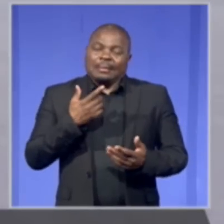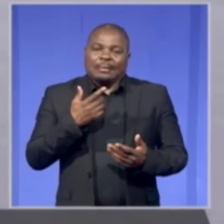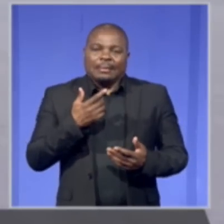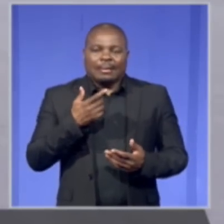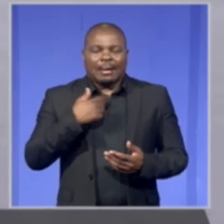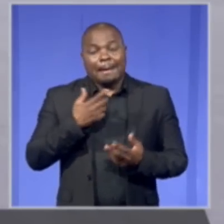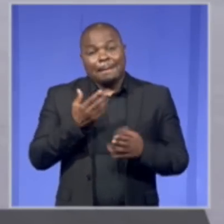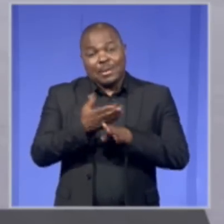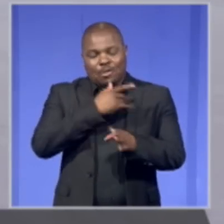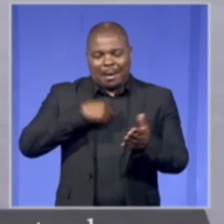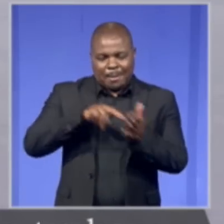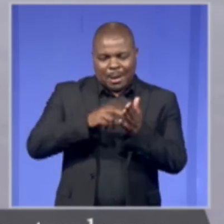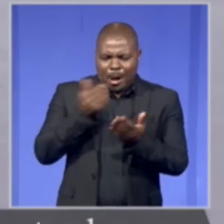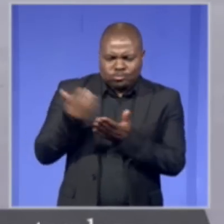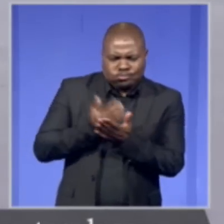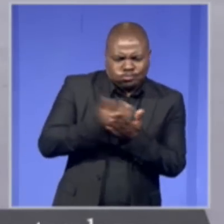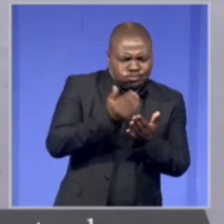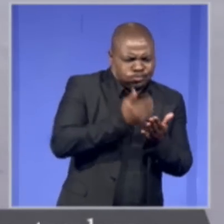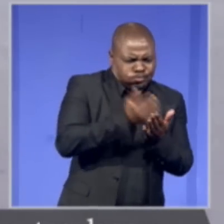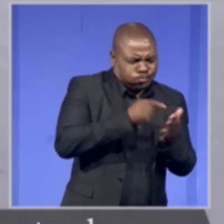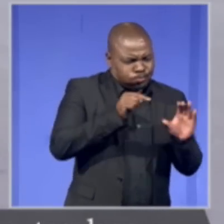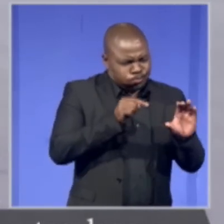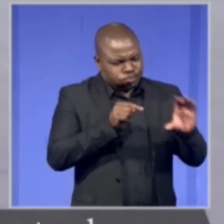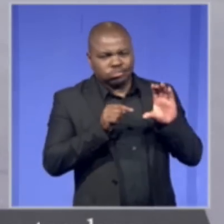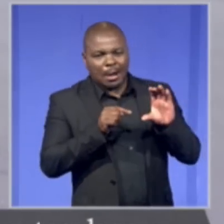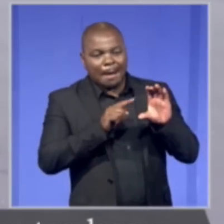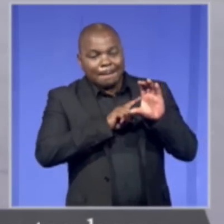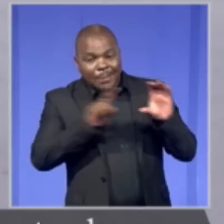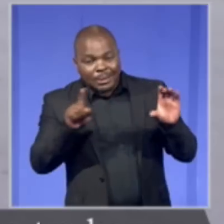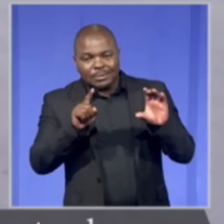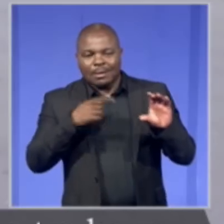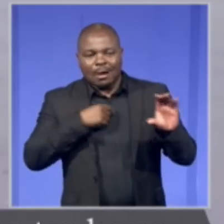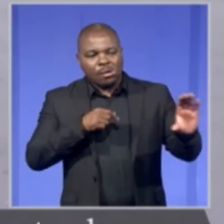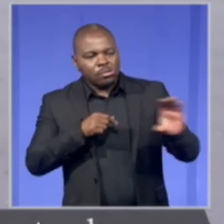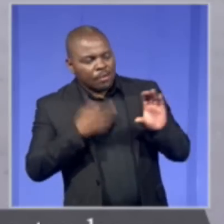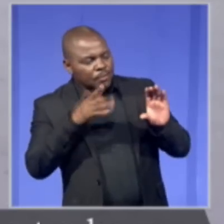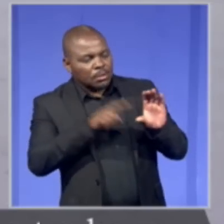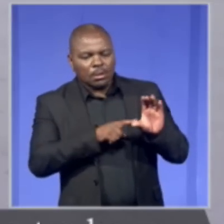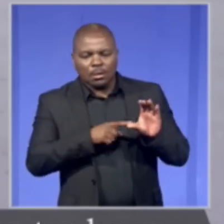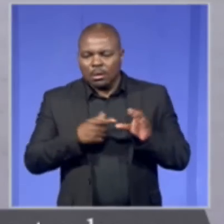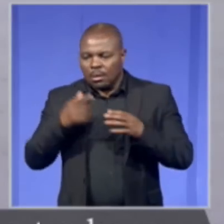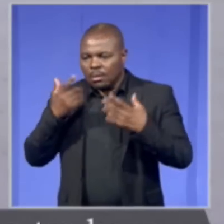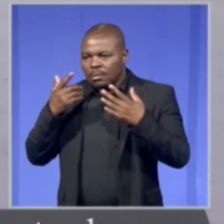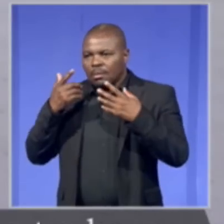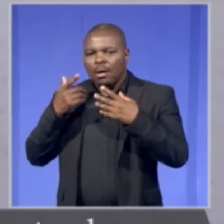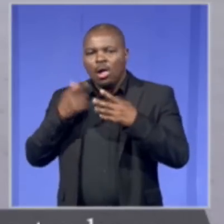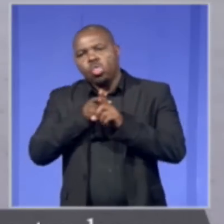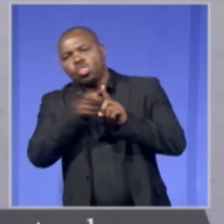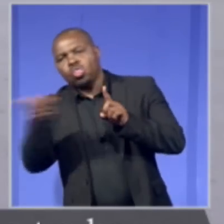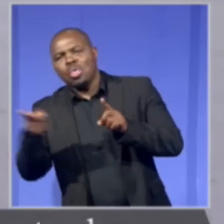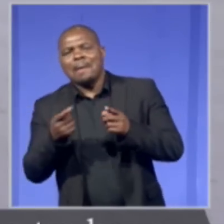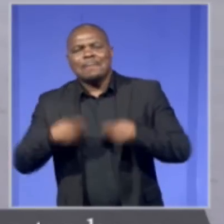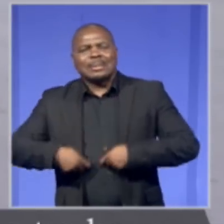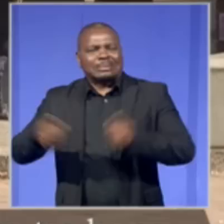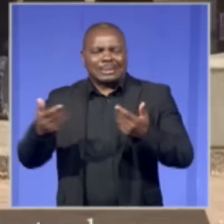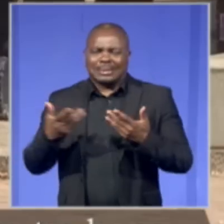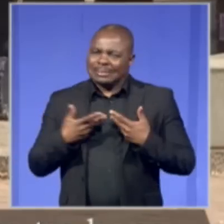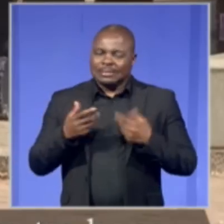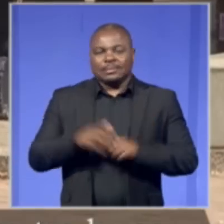save-ile tšhelete ke save-etse lebaka le le itseng but after o itlhele gore ke intshitse ha ke sa dirile lebaka le le tlamehile be ke dirile ka